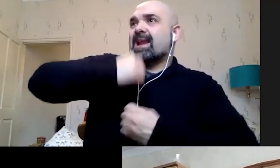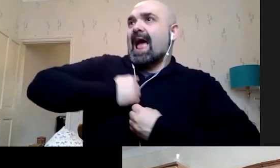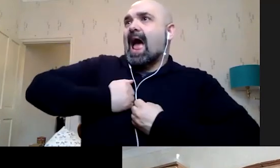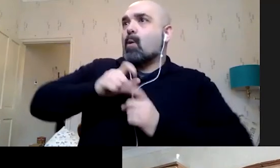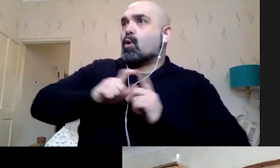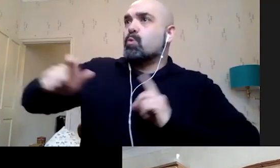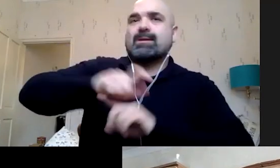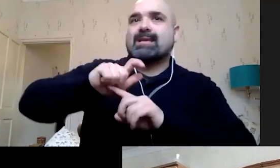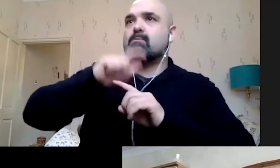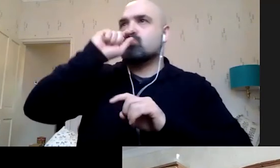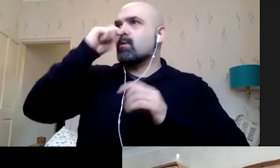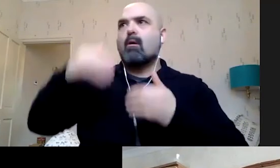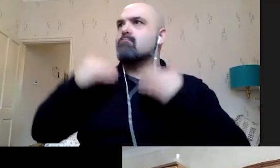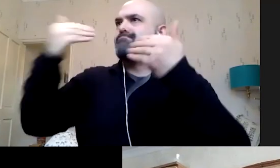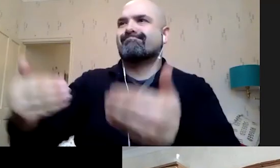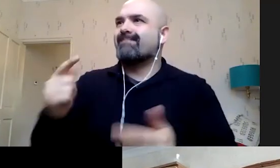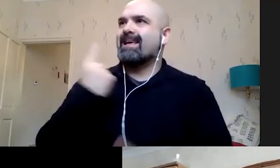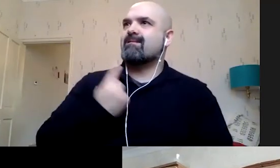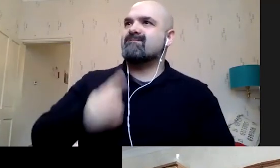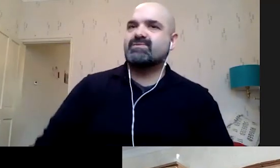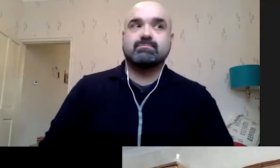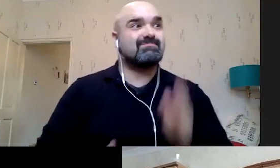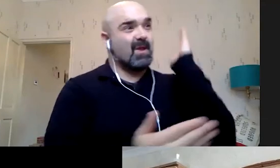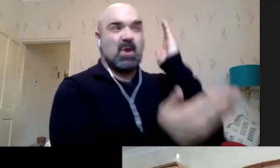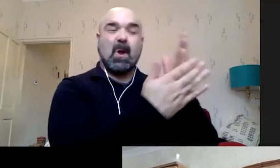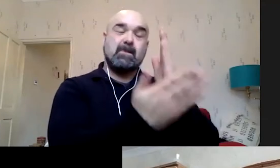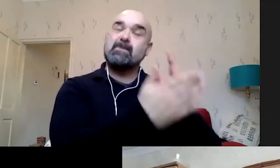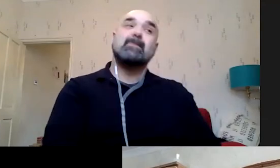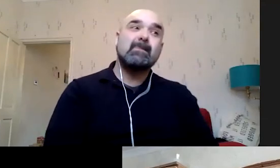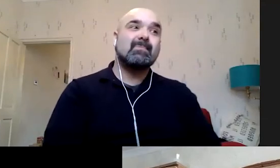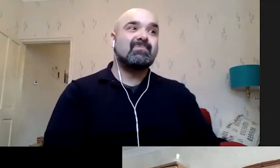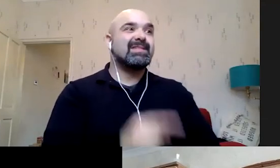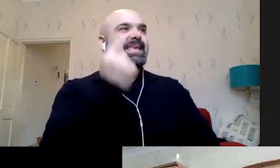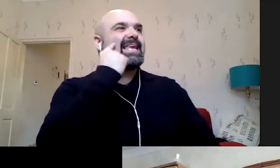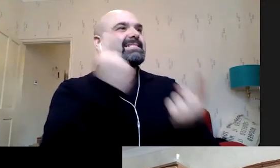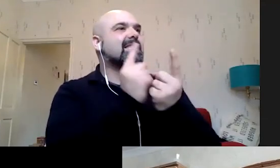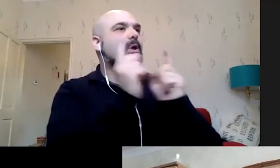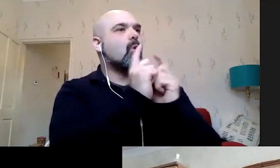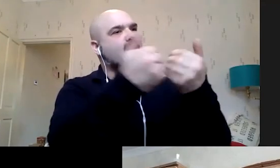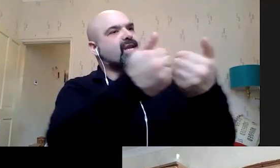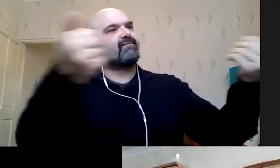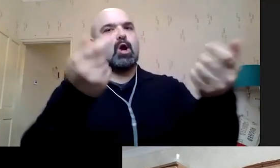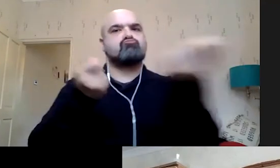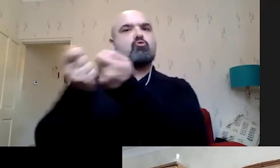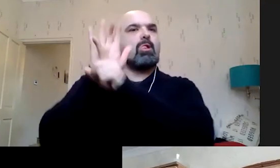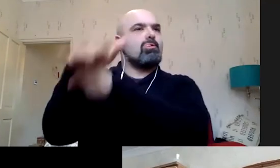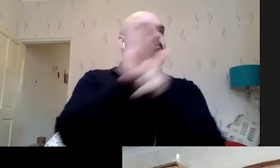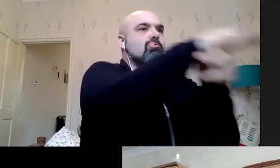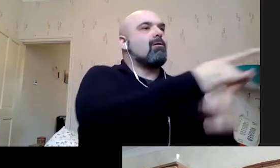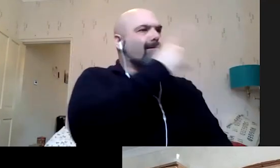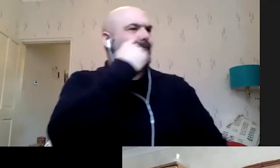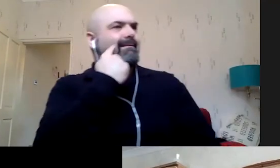And you're absolutely right. And you know, the easiest thing to do is to divide and rule, isn't it? It's an old tactic from many, many years